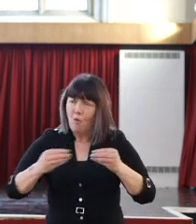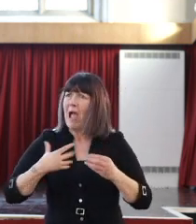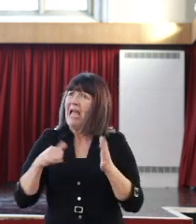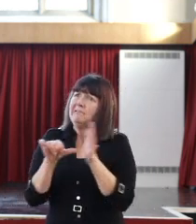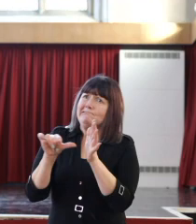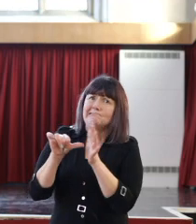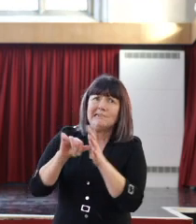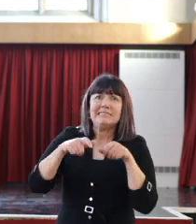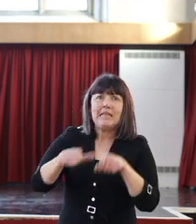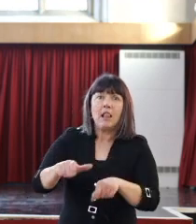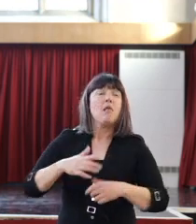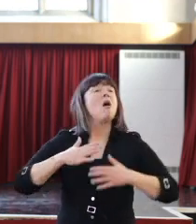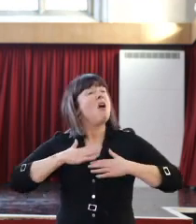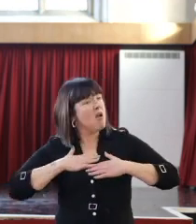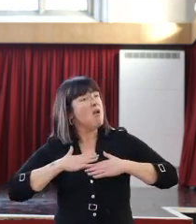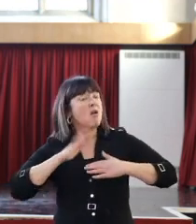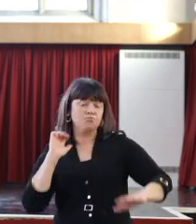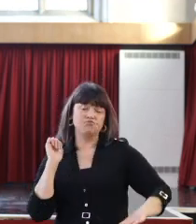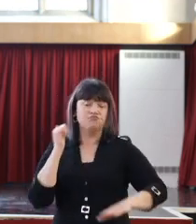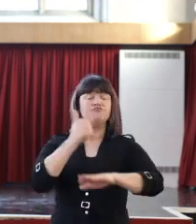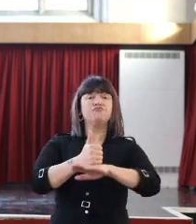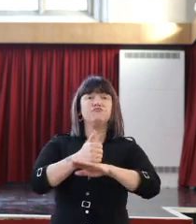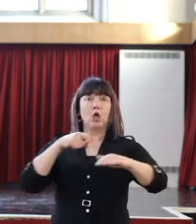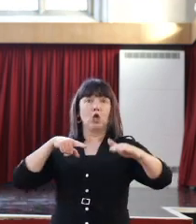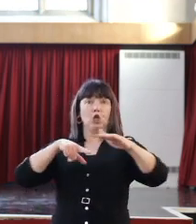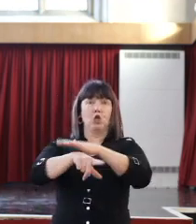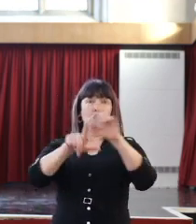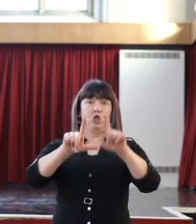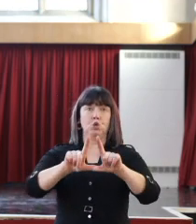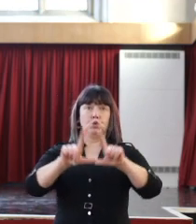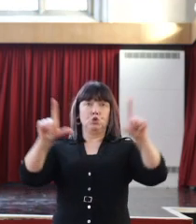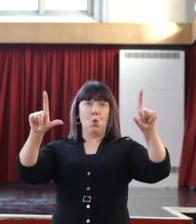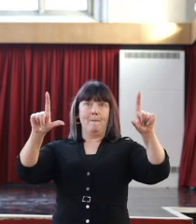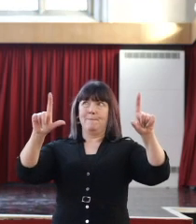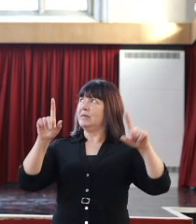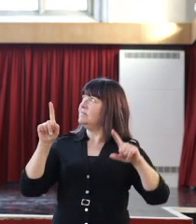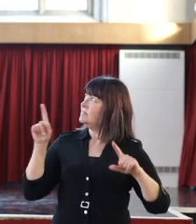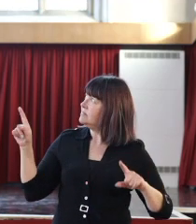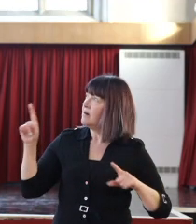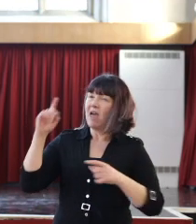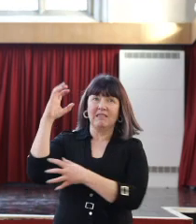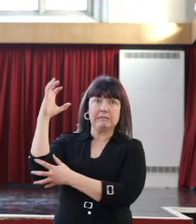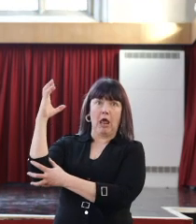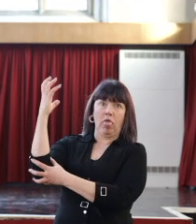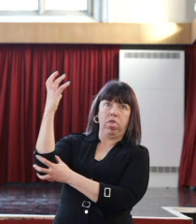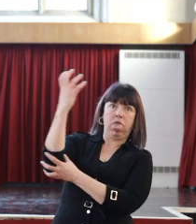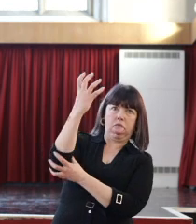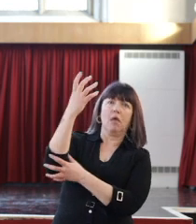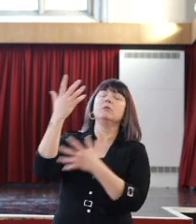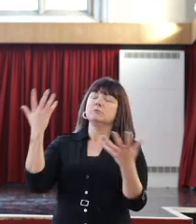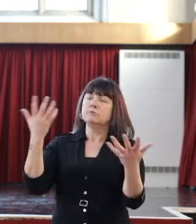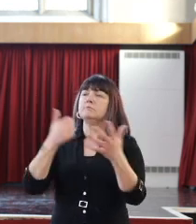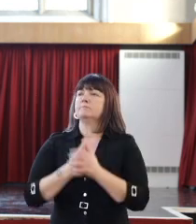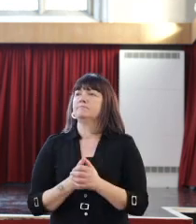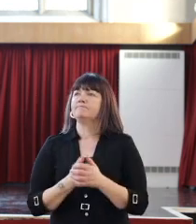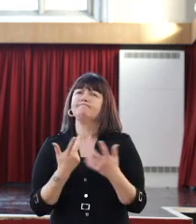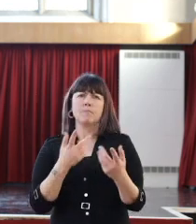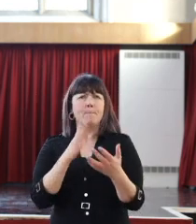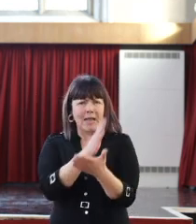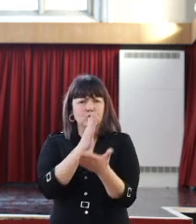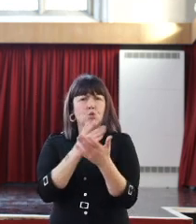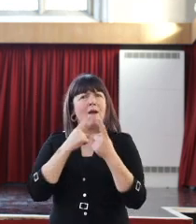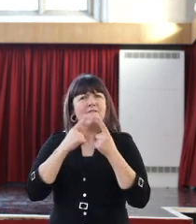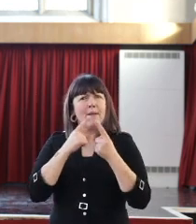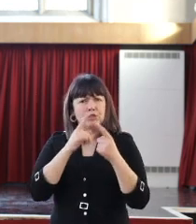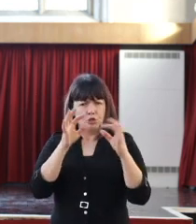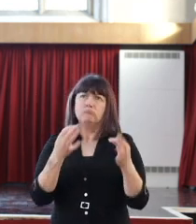launched a YouTube channel on a shoestring. The sun is really, oh no. And focused on good quality info and entertaining